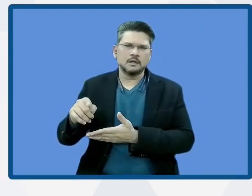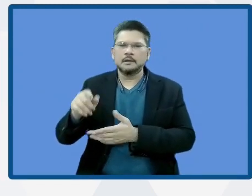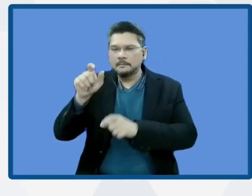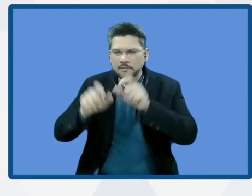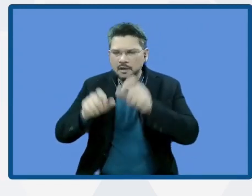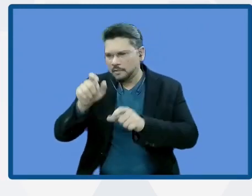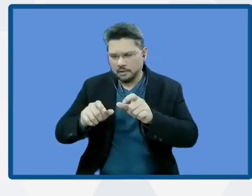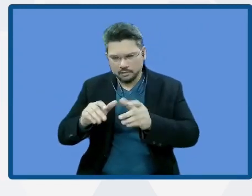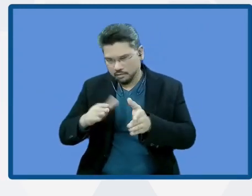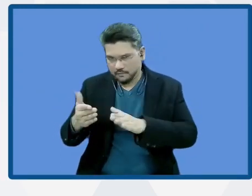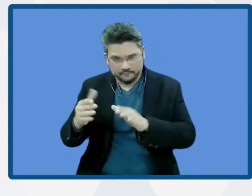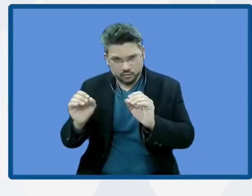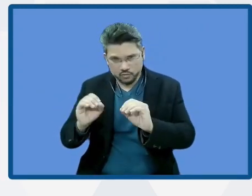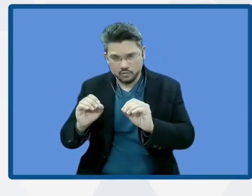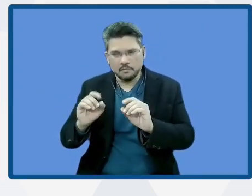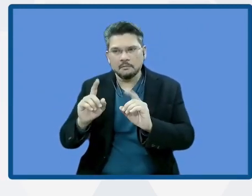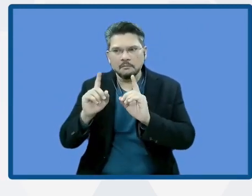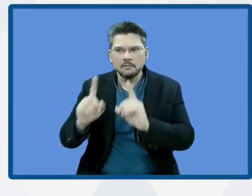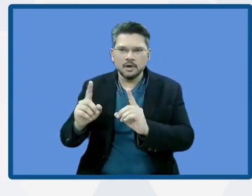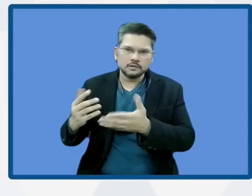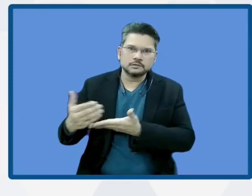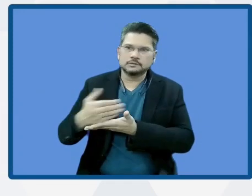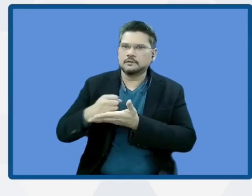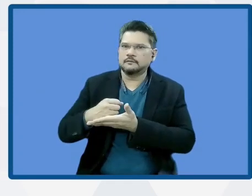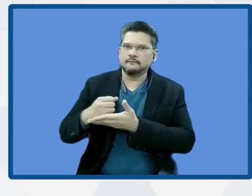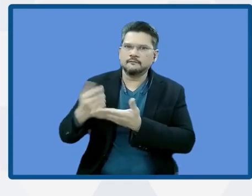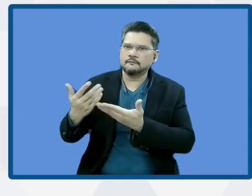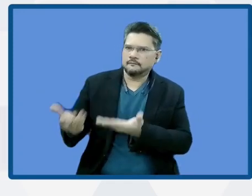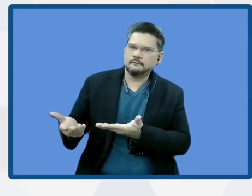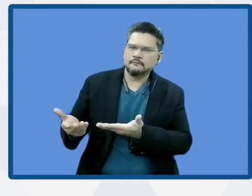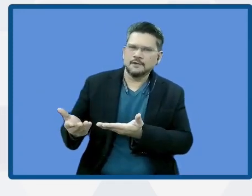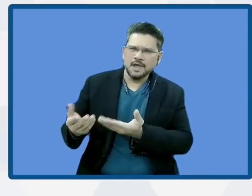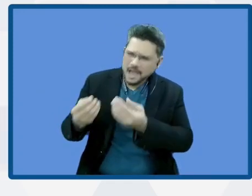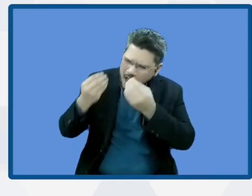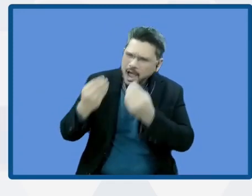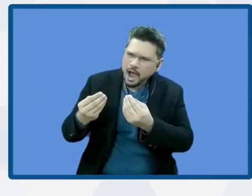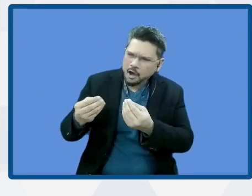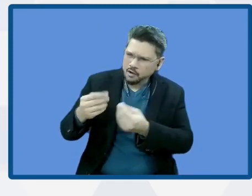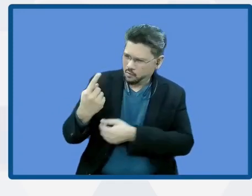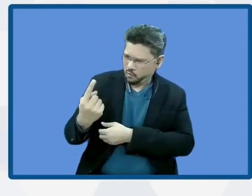the reason behind this? How could this happen in this district?